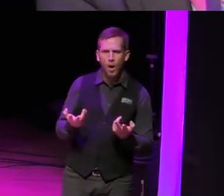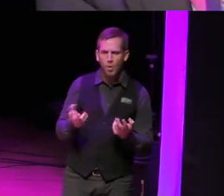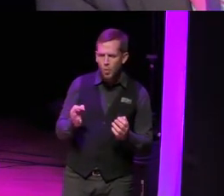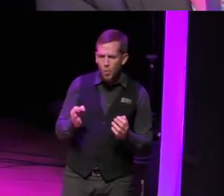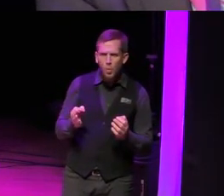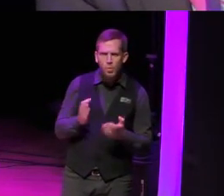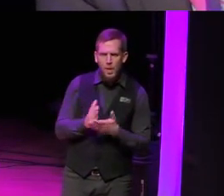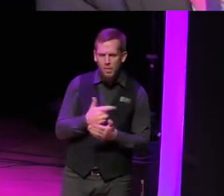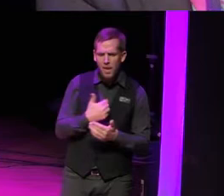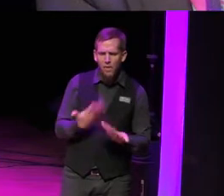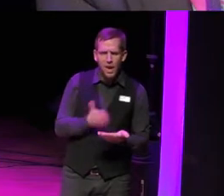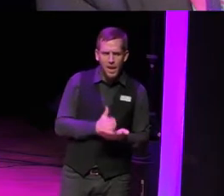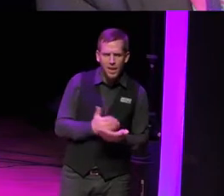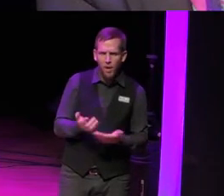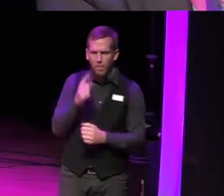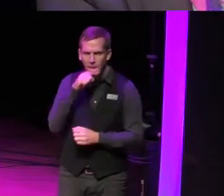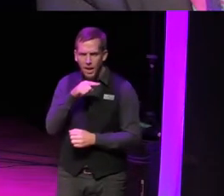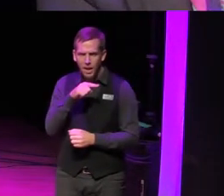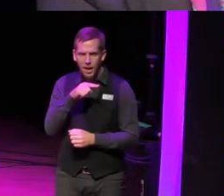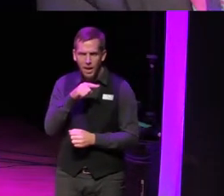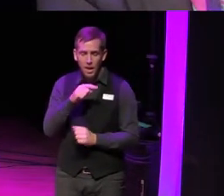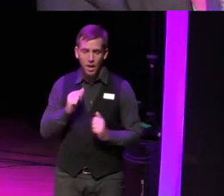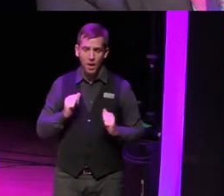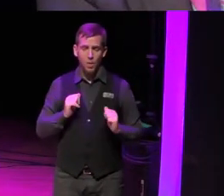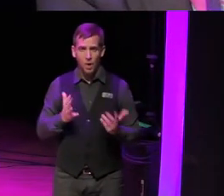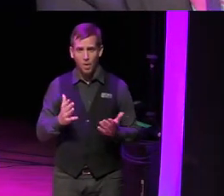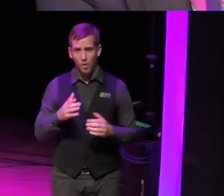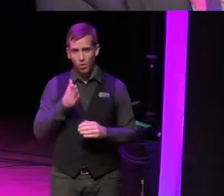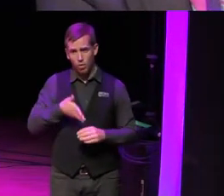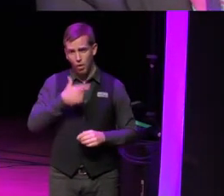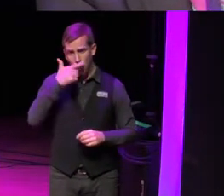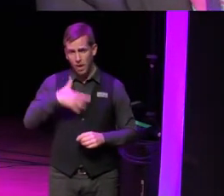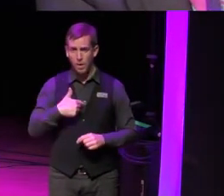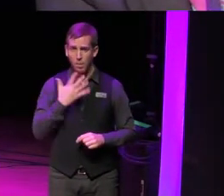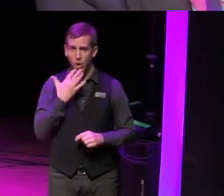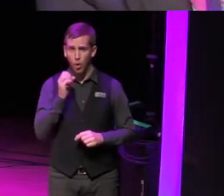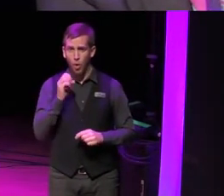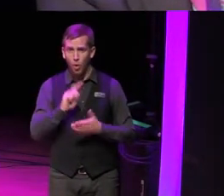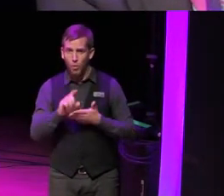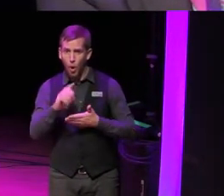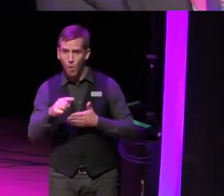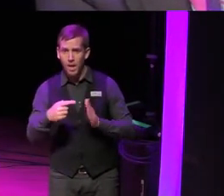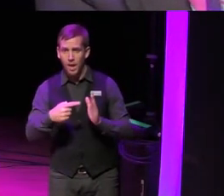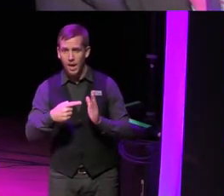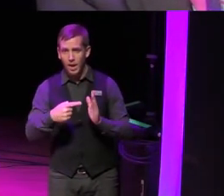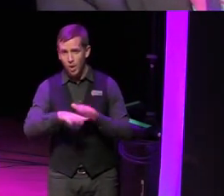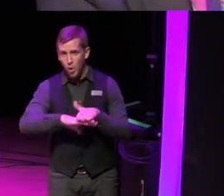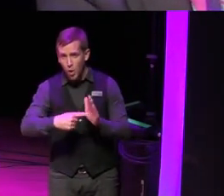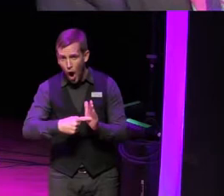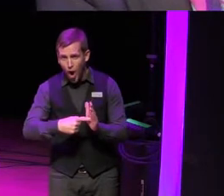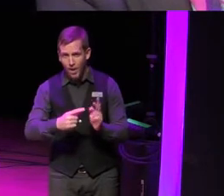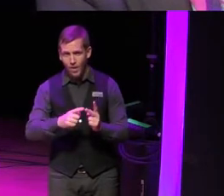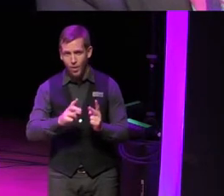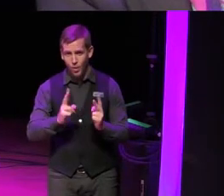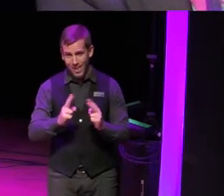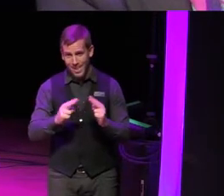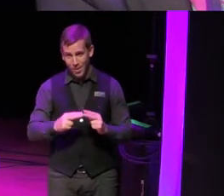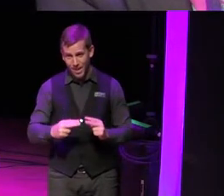In South Africa, of course, the starting point should be the constitution and, of course, relevant international law, and then other